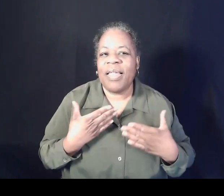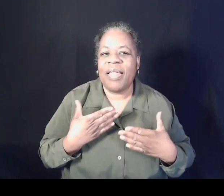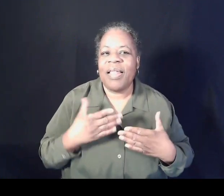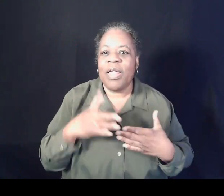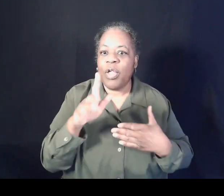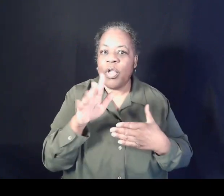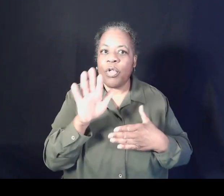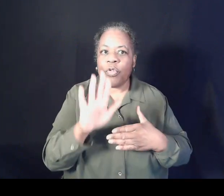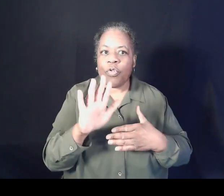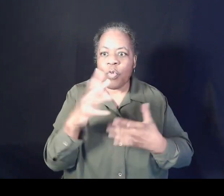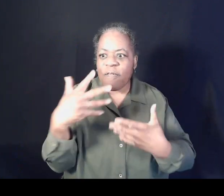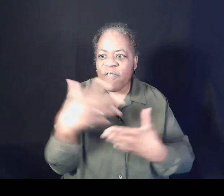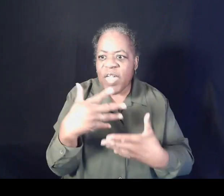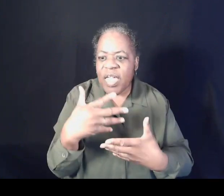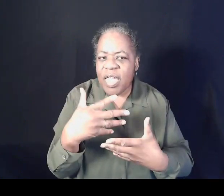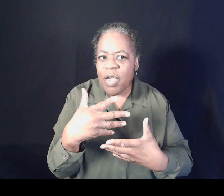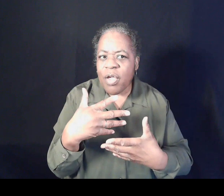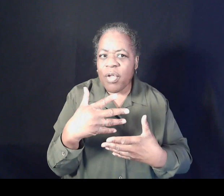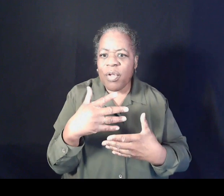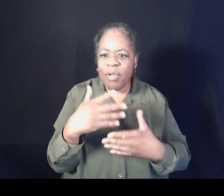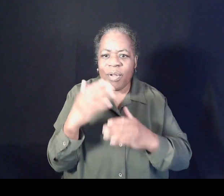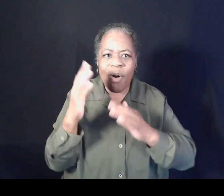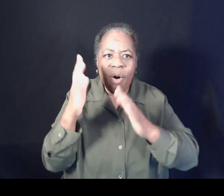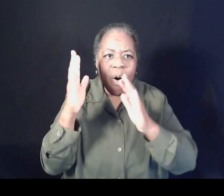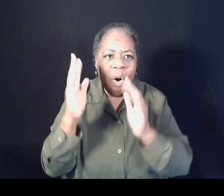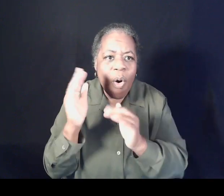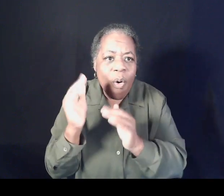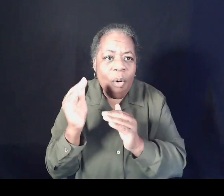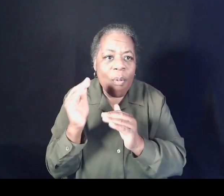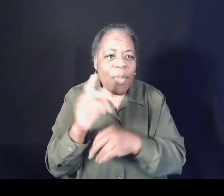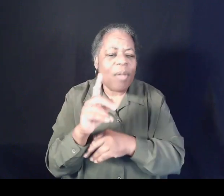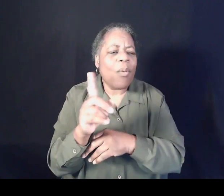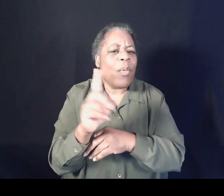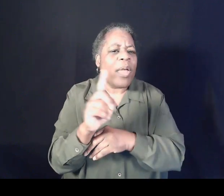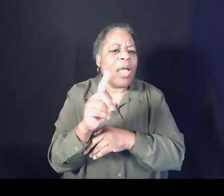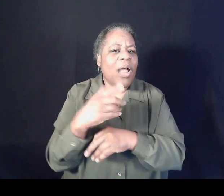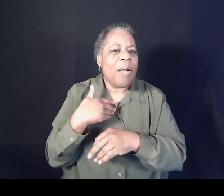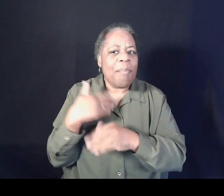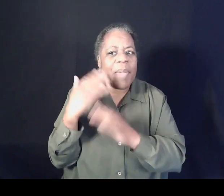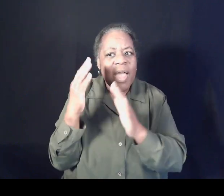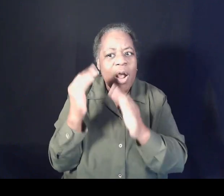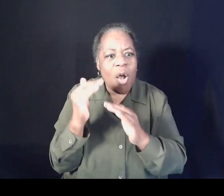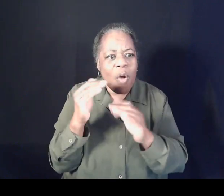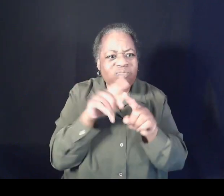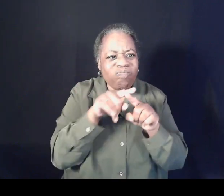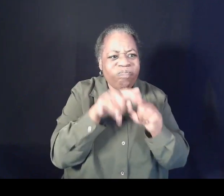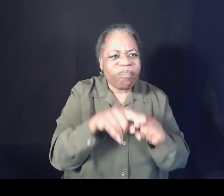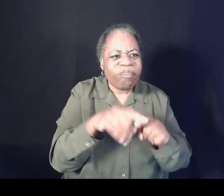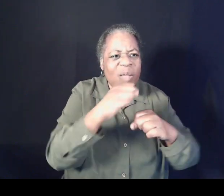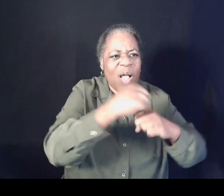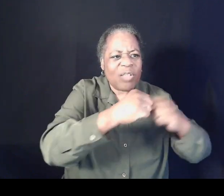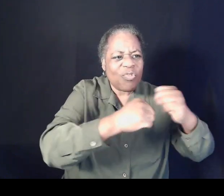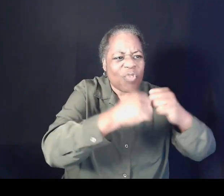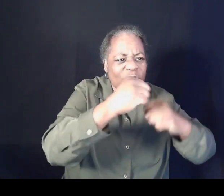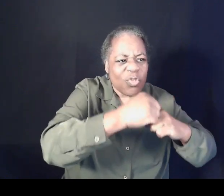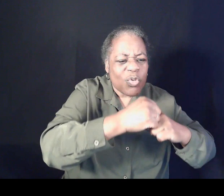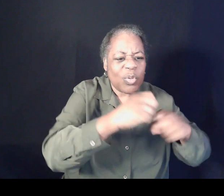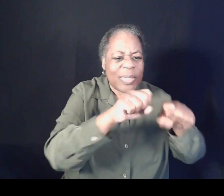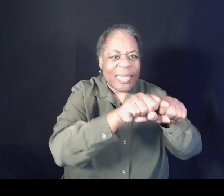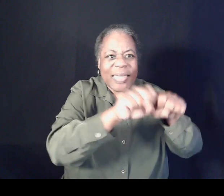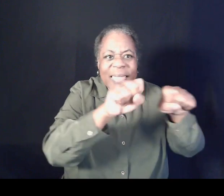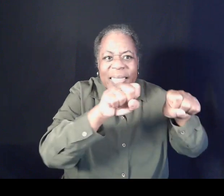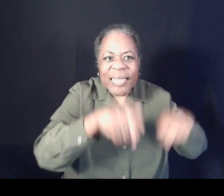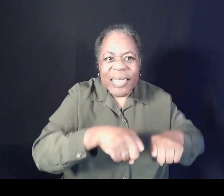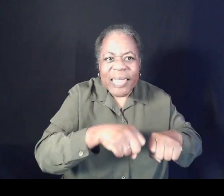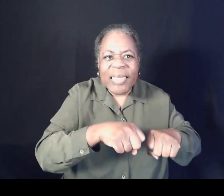fear? Where is your hope? Am I putting my hope in structures or in systems? Am I hiding